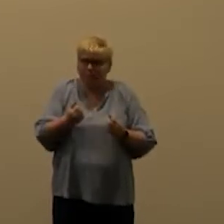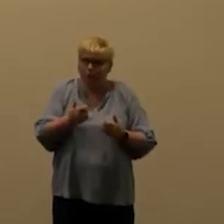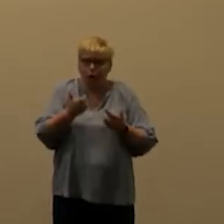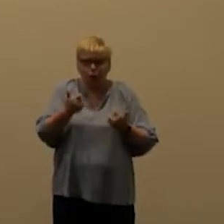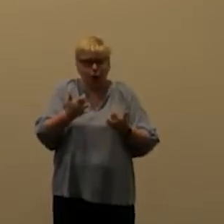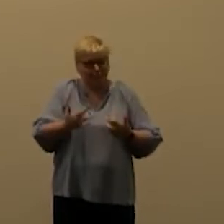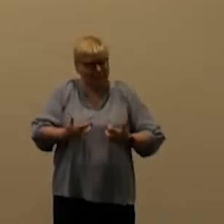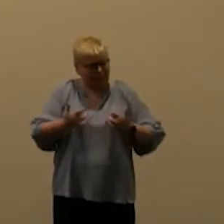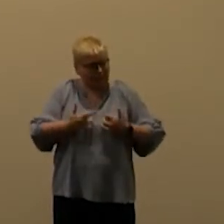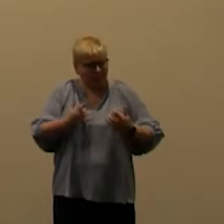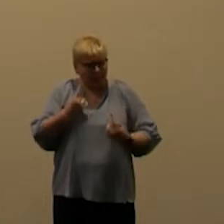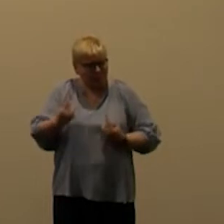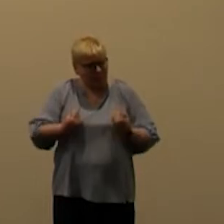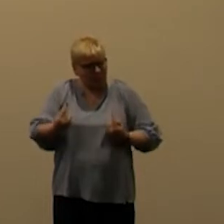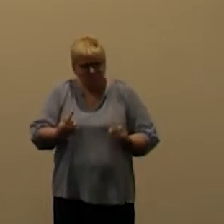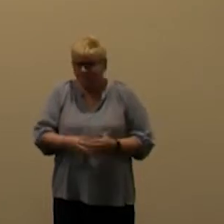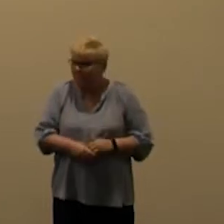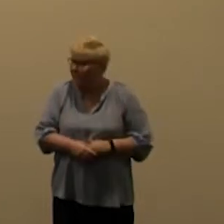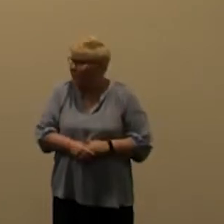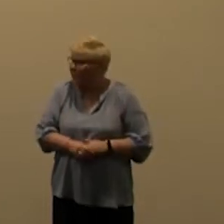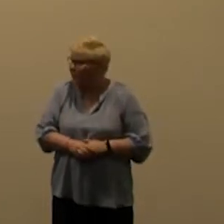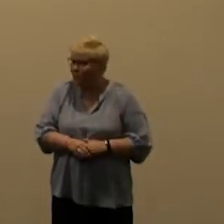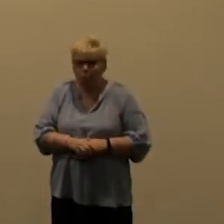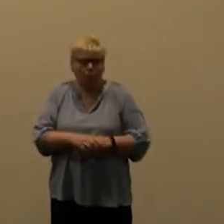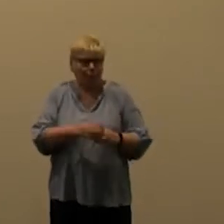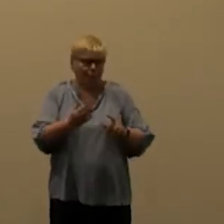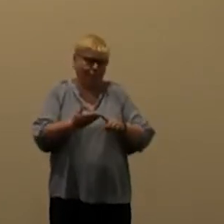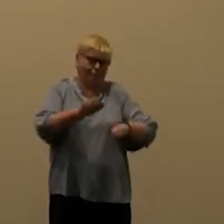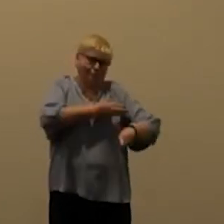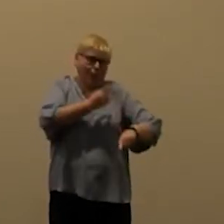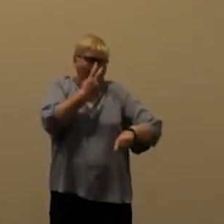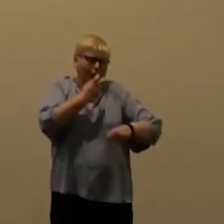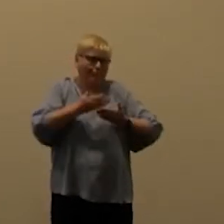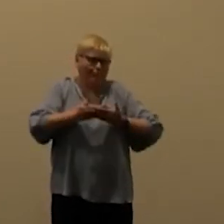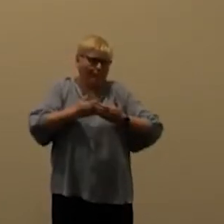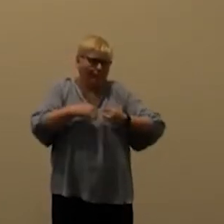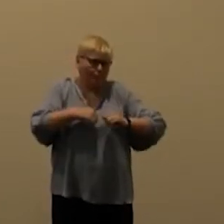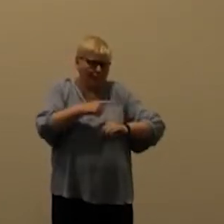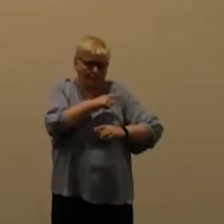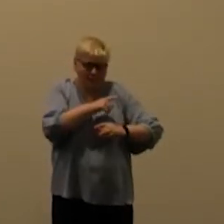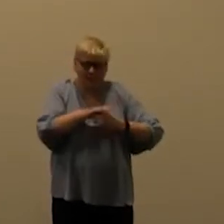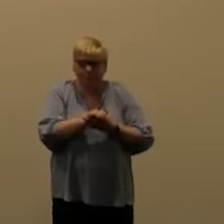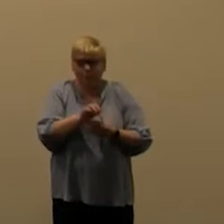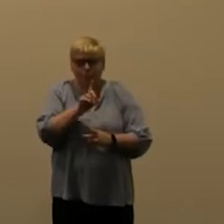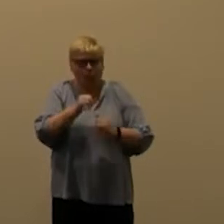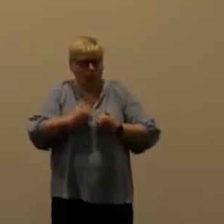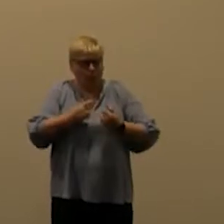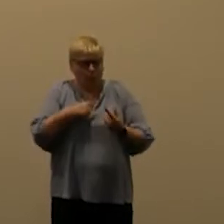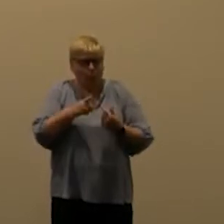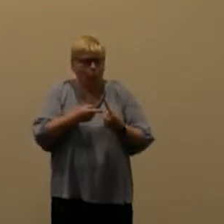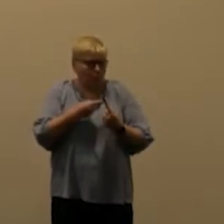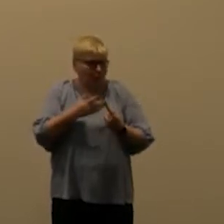ourselves. So when we think of the baby boomers, the attributes that we have, that we are